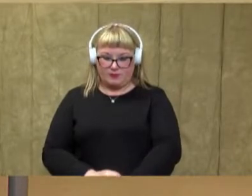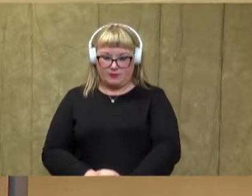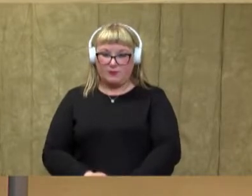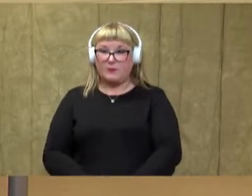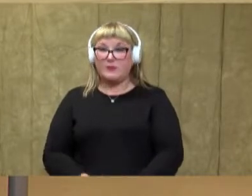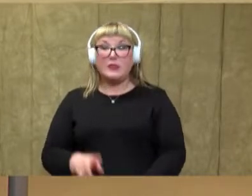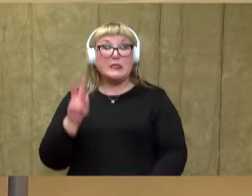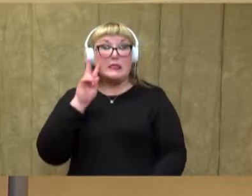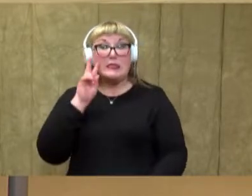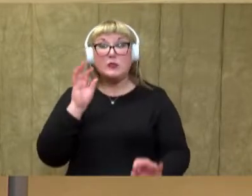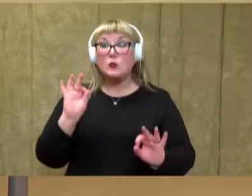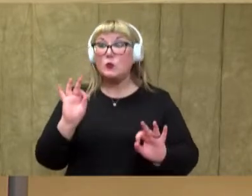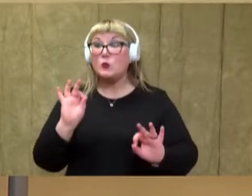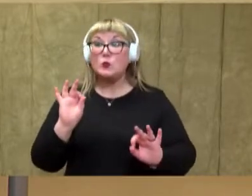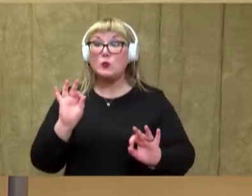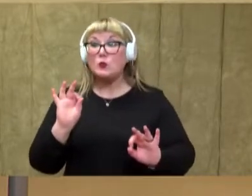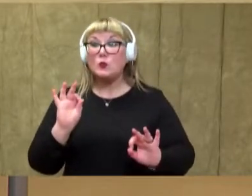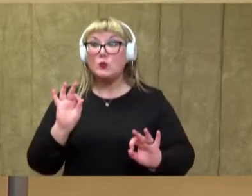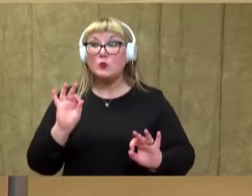Let's see.